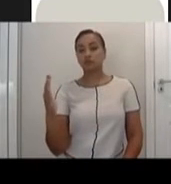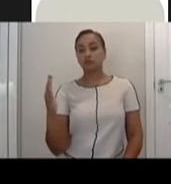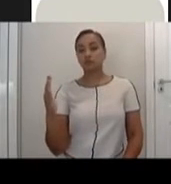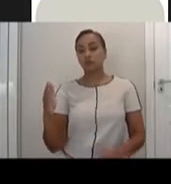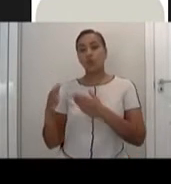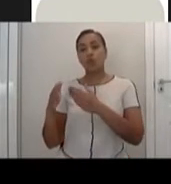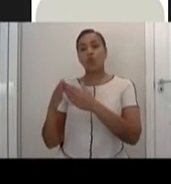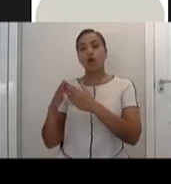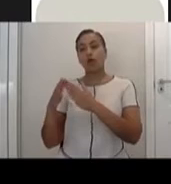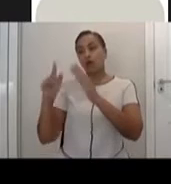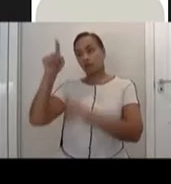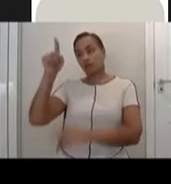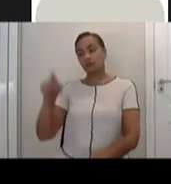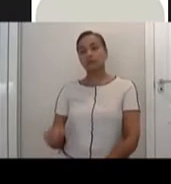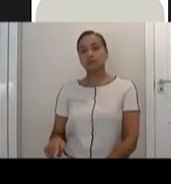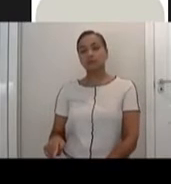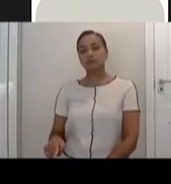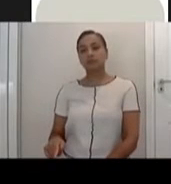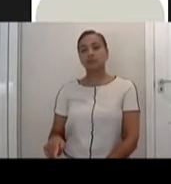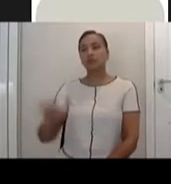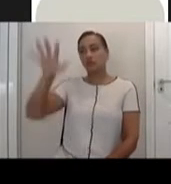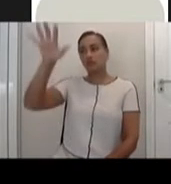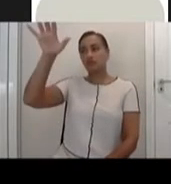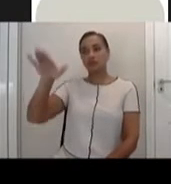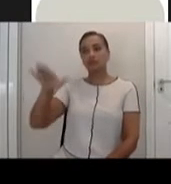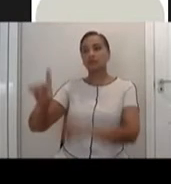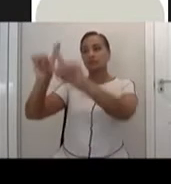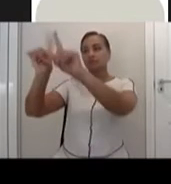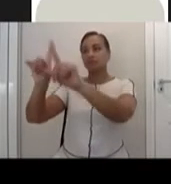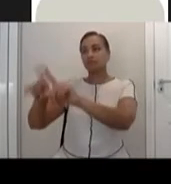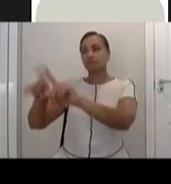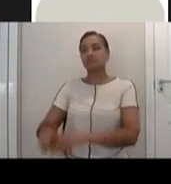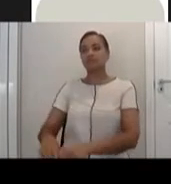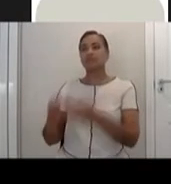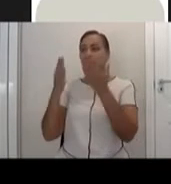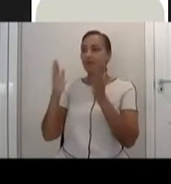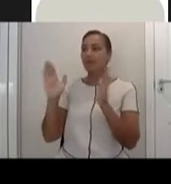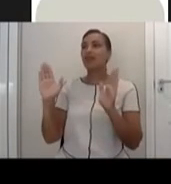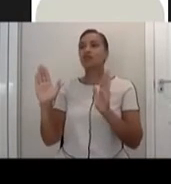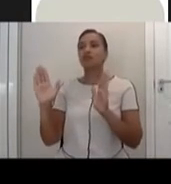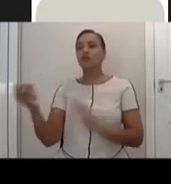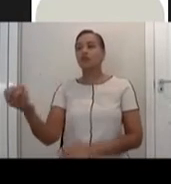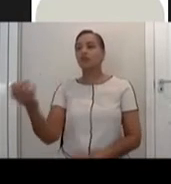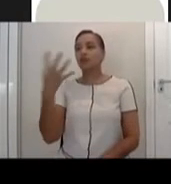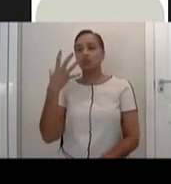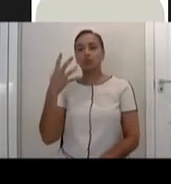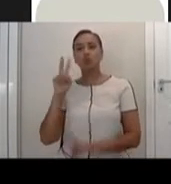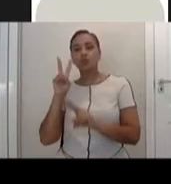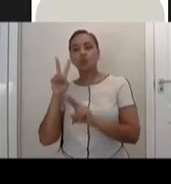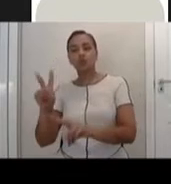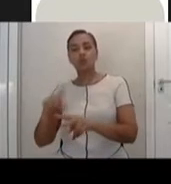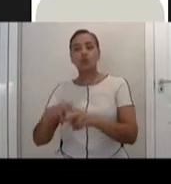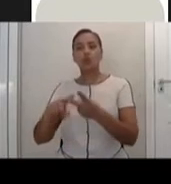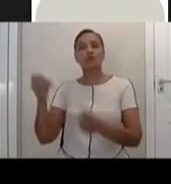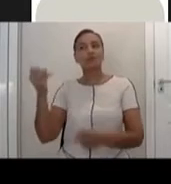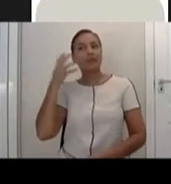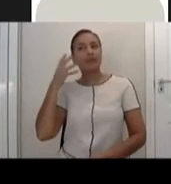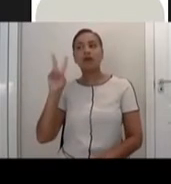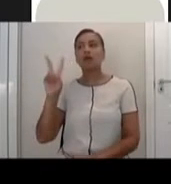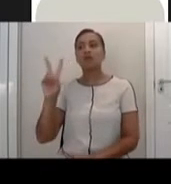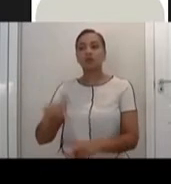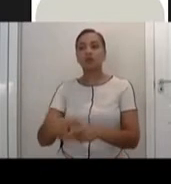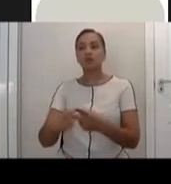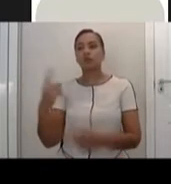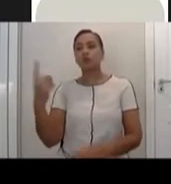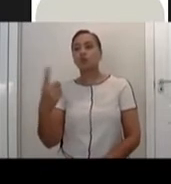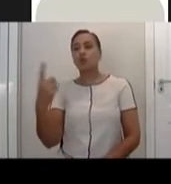you'll see like a grid, and you can see gallery view or speaker view. And if you press speaker view, it means that whoever's